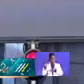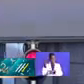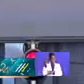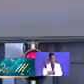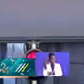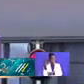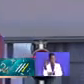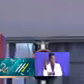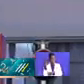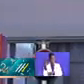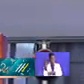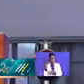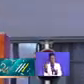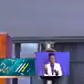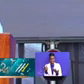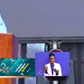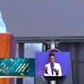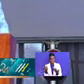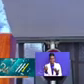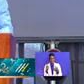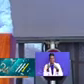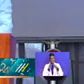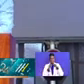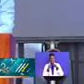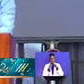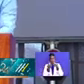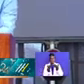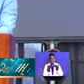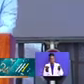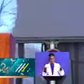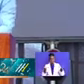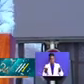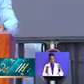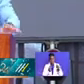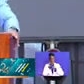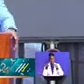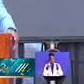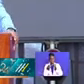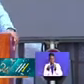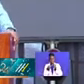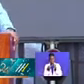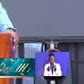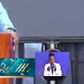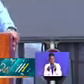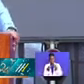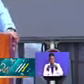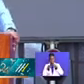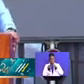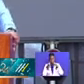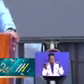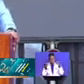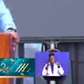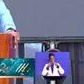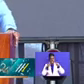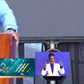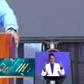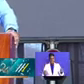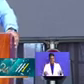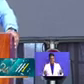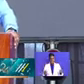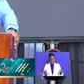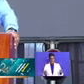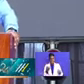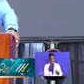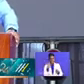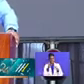Kenya is nothing but talking to you about breaking the author